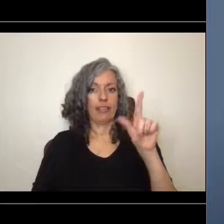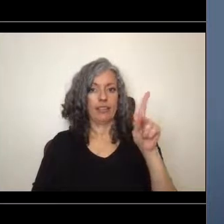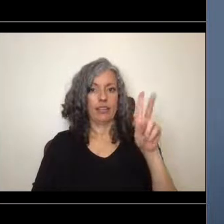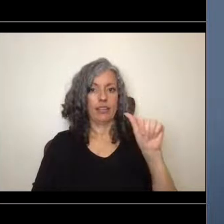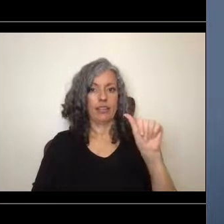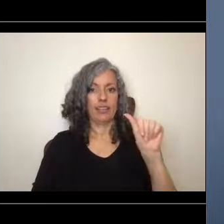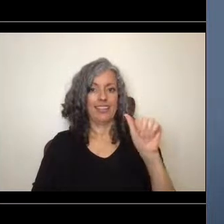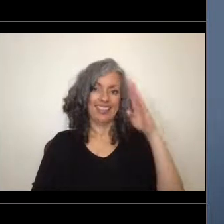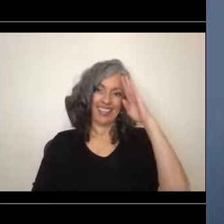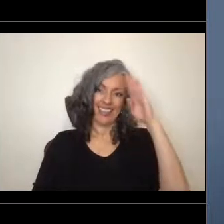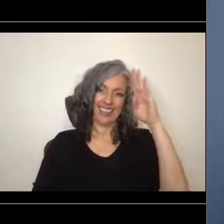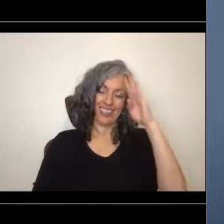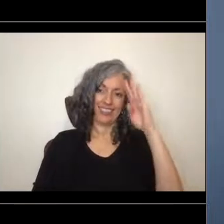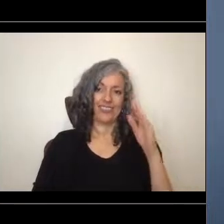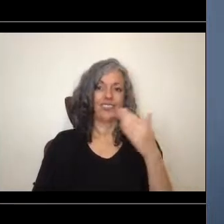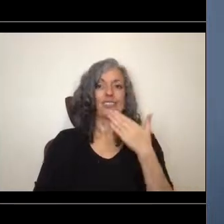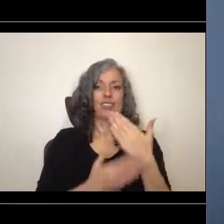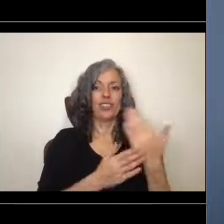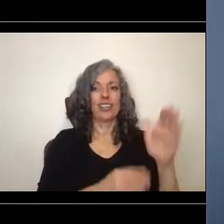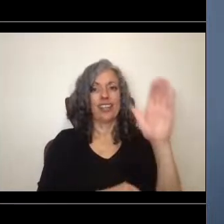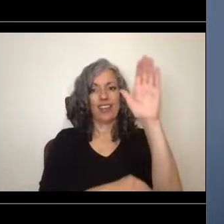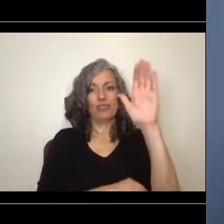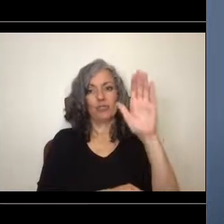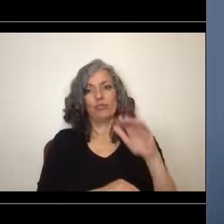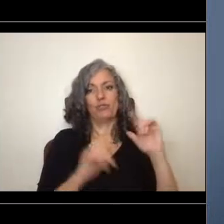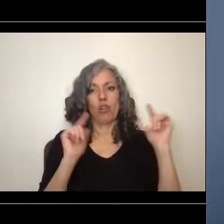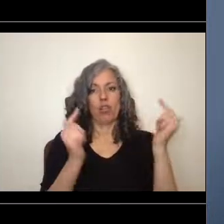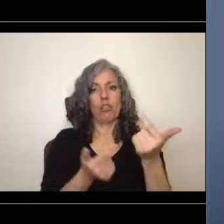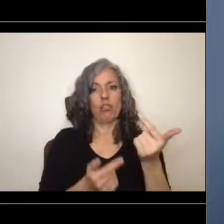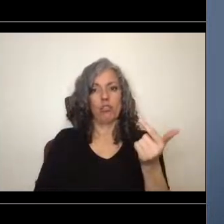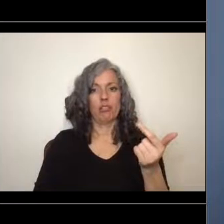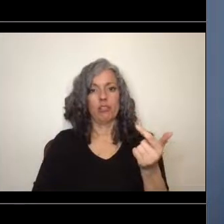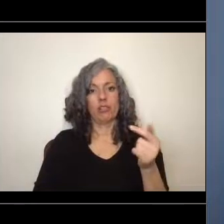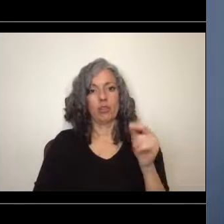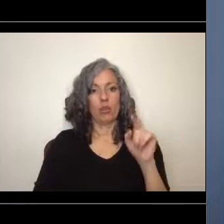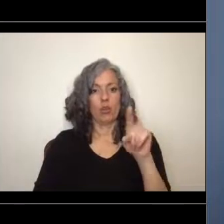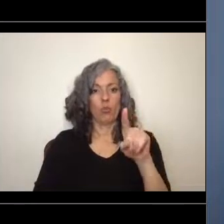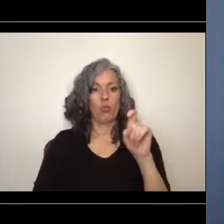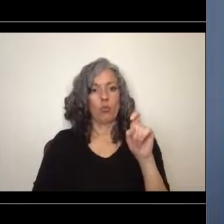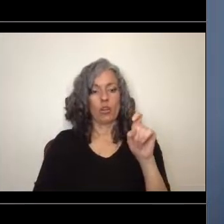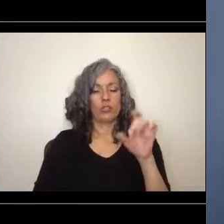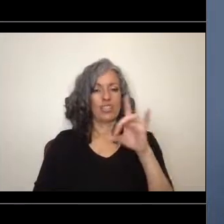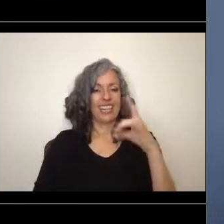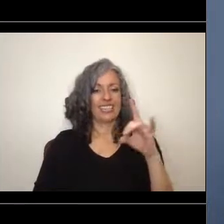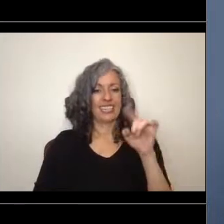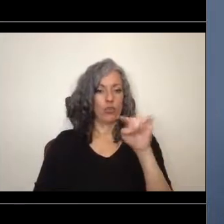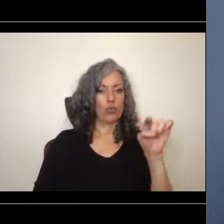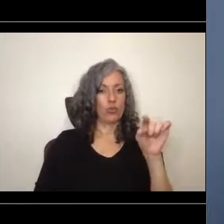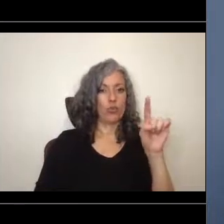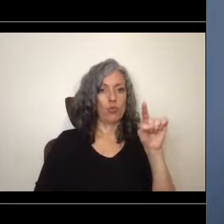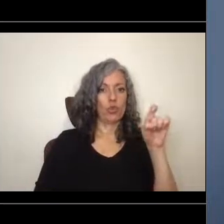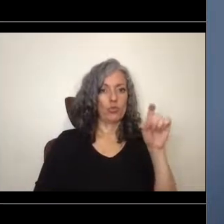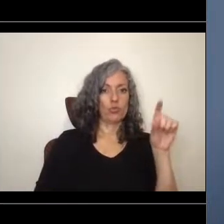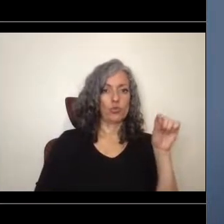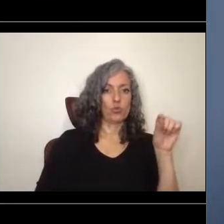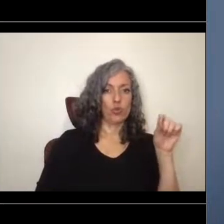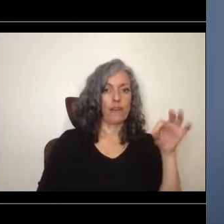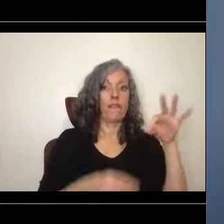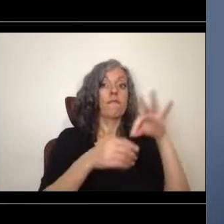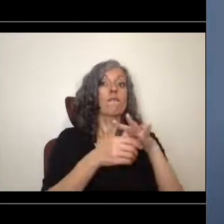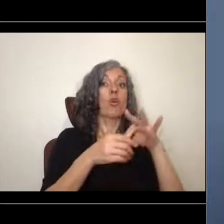Hi, good afternoon, Commissioners. Tabs 118, 119, and 120 will be grouped together and voted on after